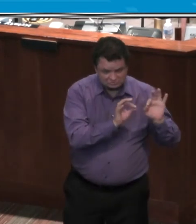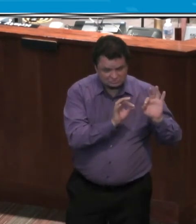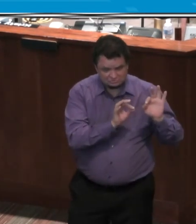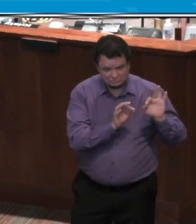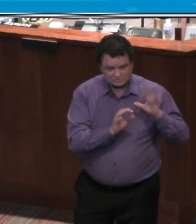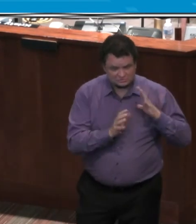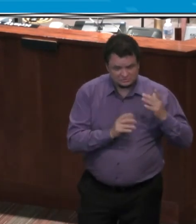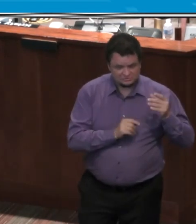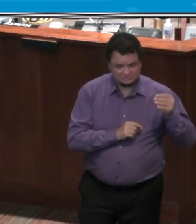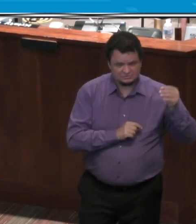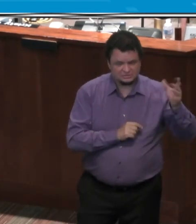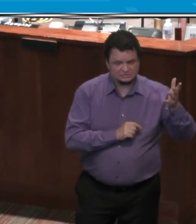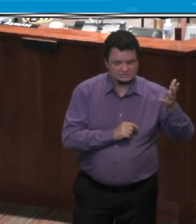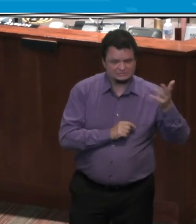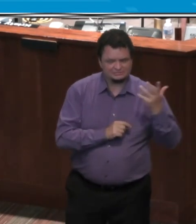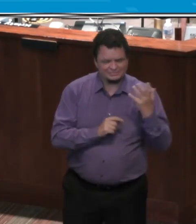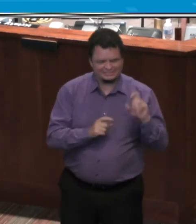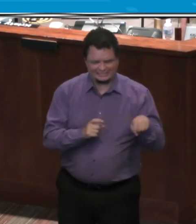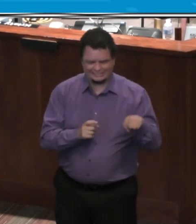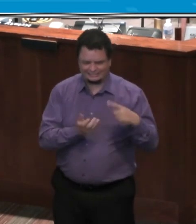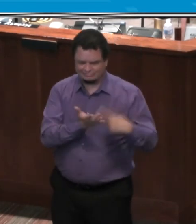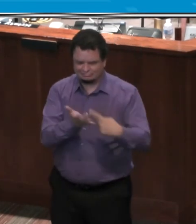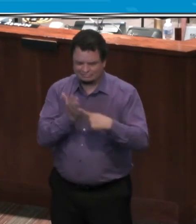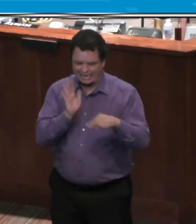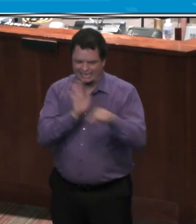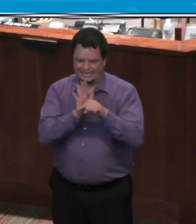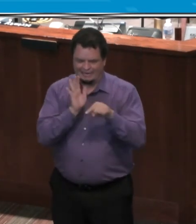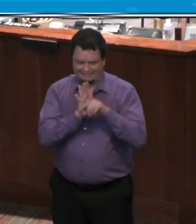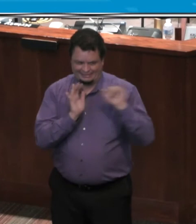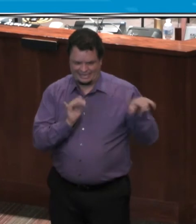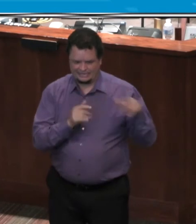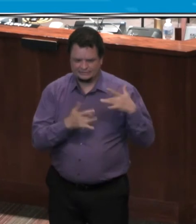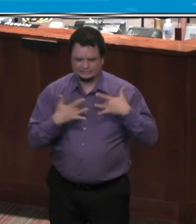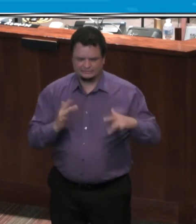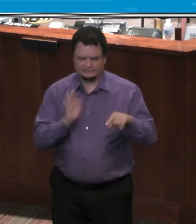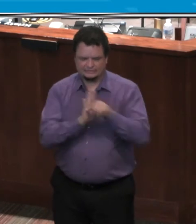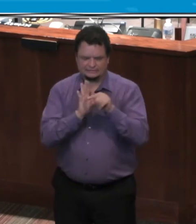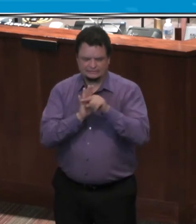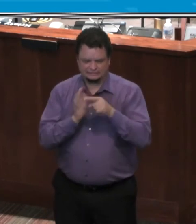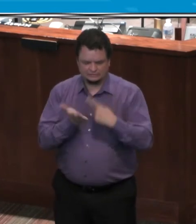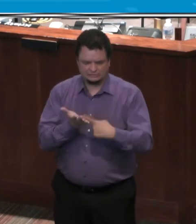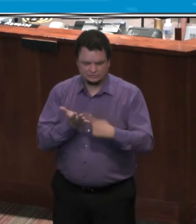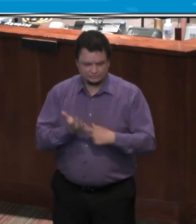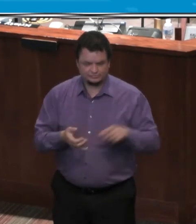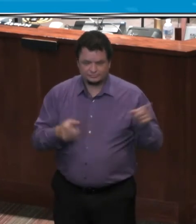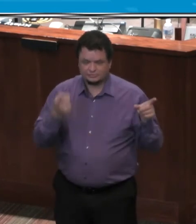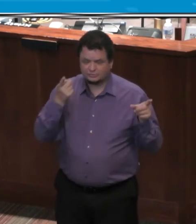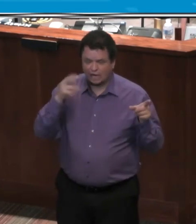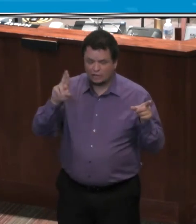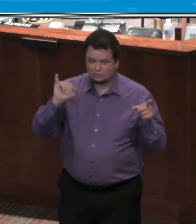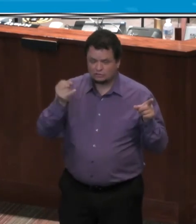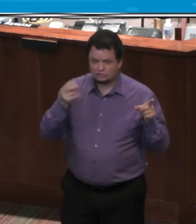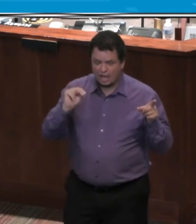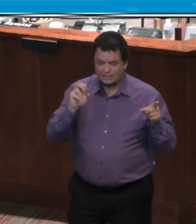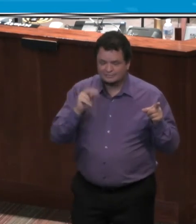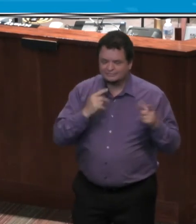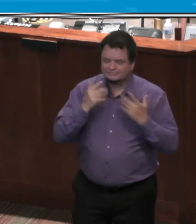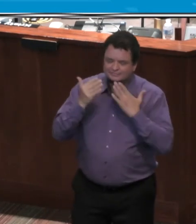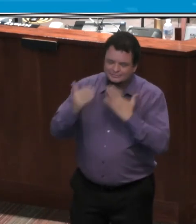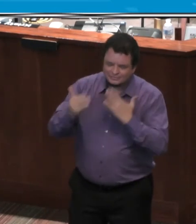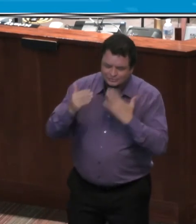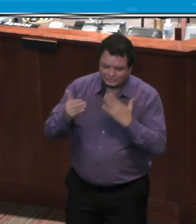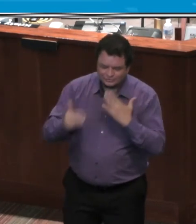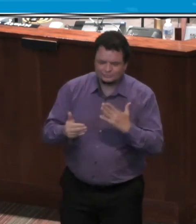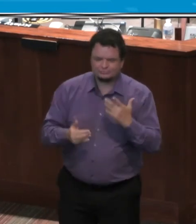you. Morning. That actually is a concern that Stephen and I discuss, and we're pulling